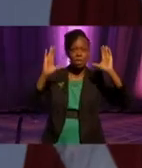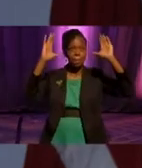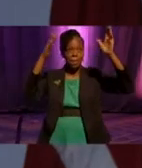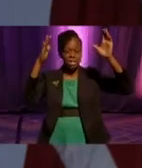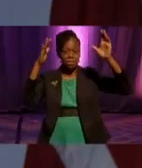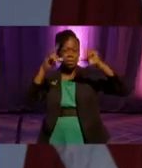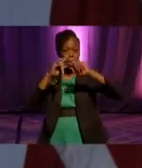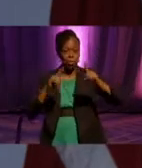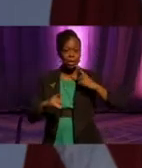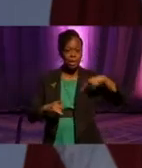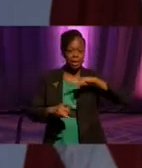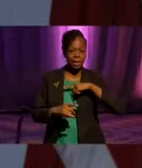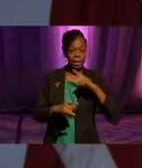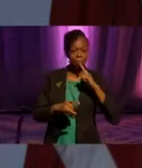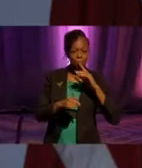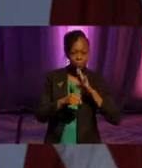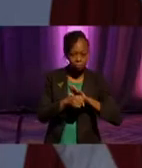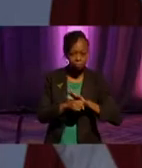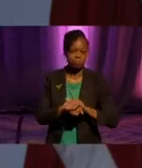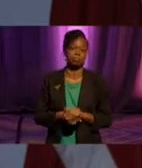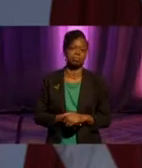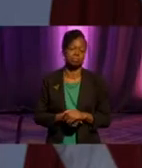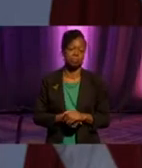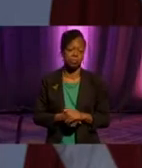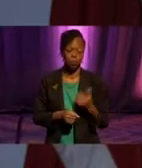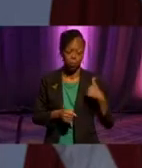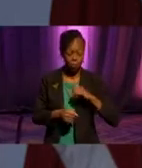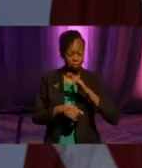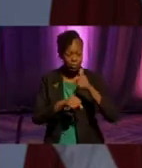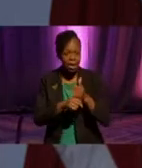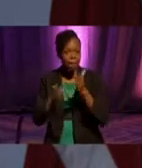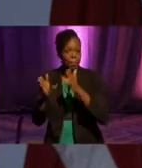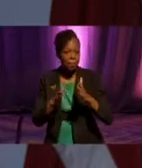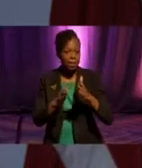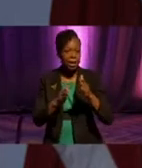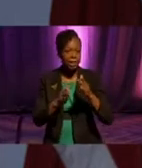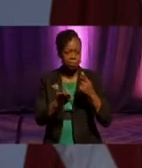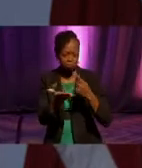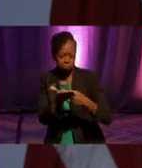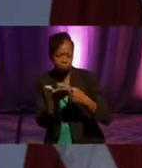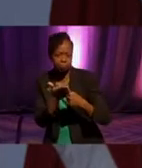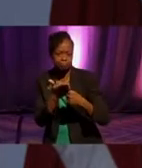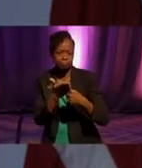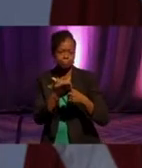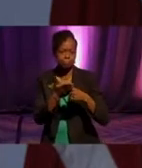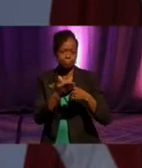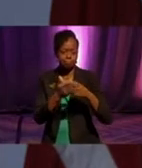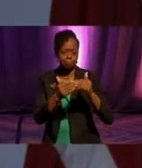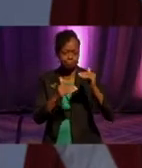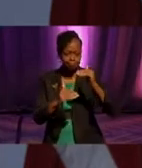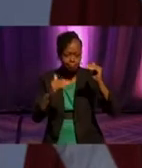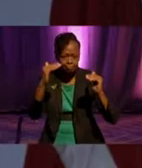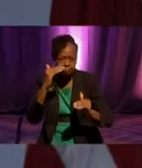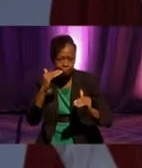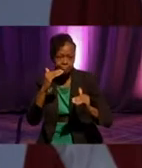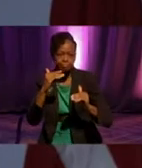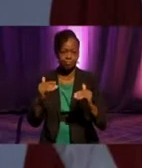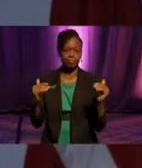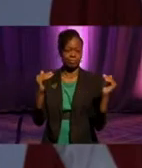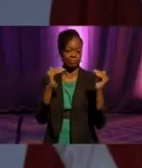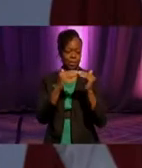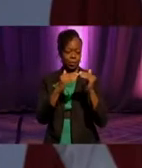We've been, of course, putting together a plan to address disparities, economic, housing, jobs, and